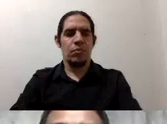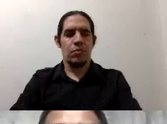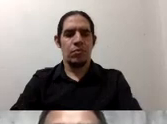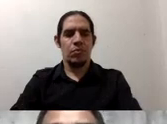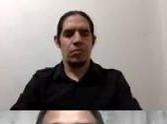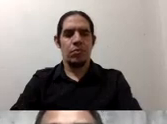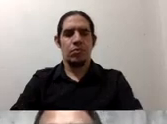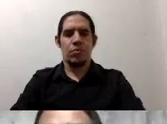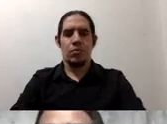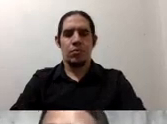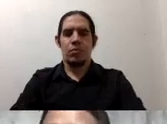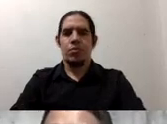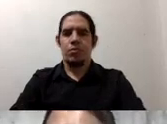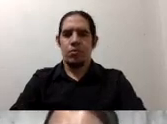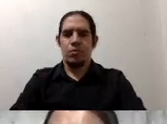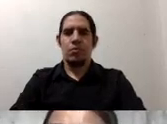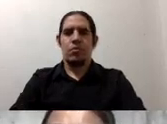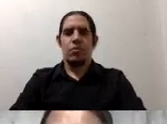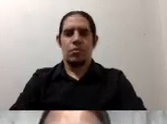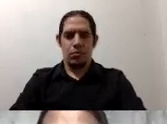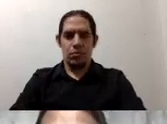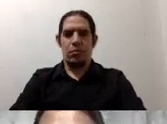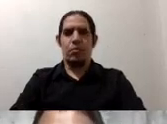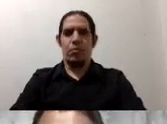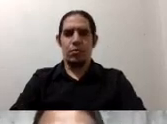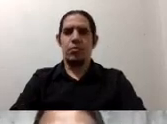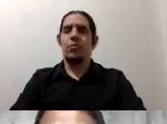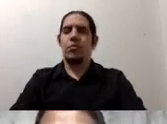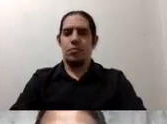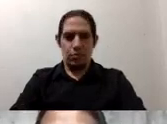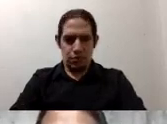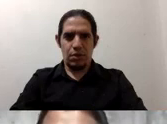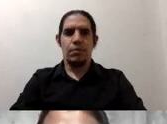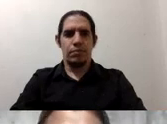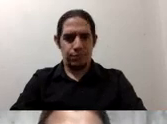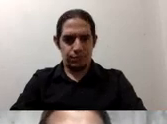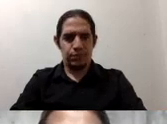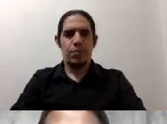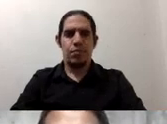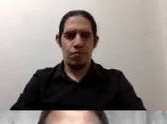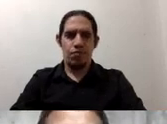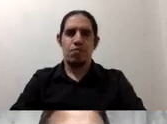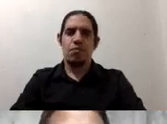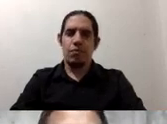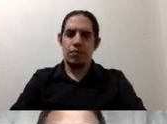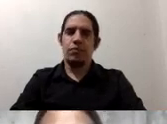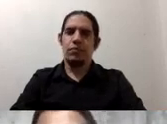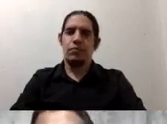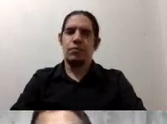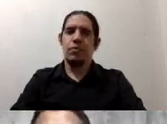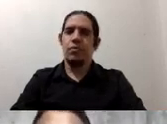Okay, now the similarities and differences of both these participants that were found is that